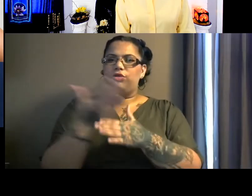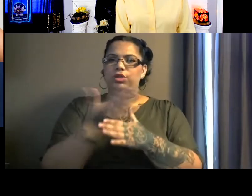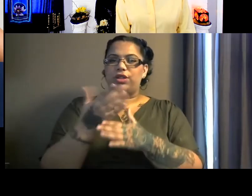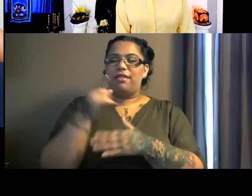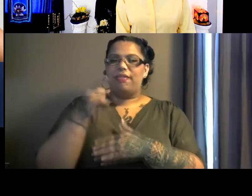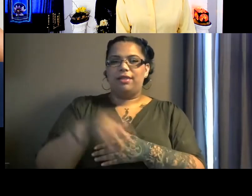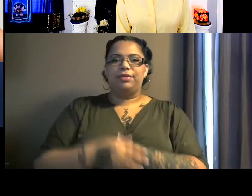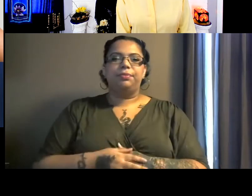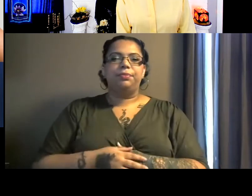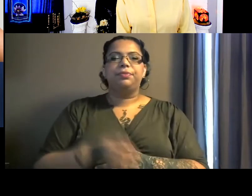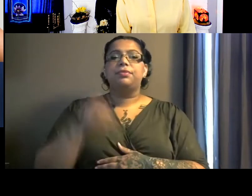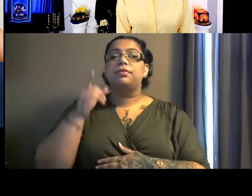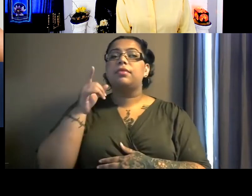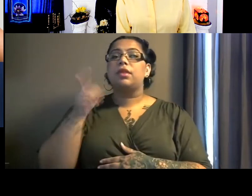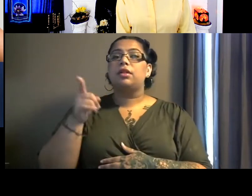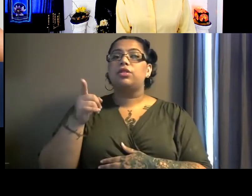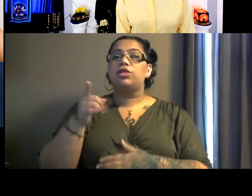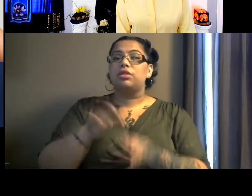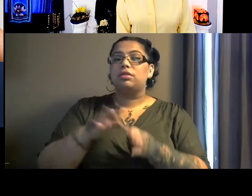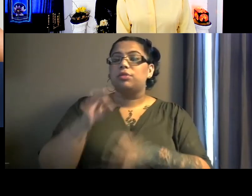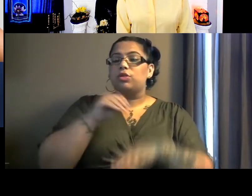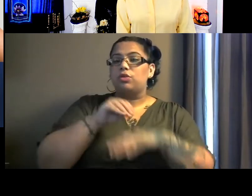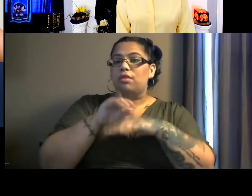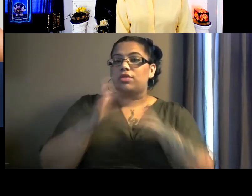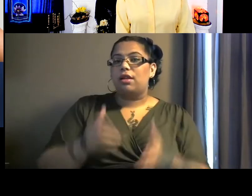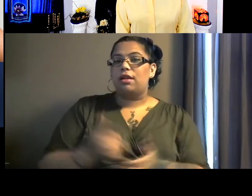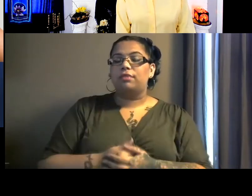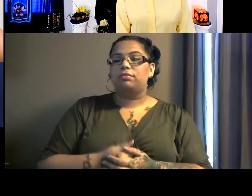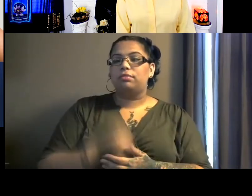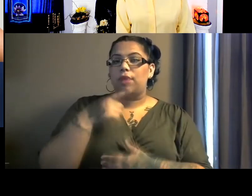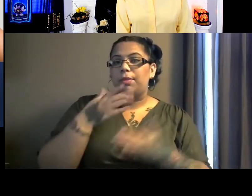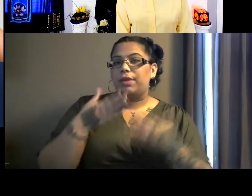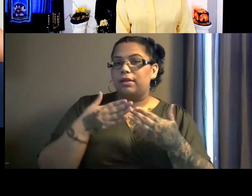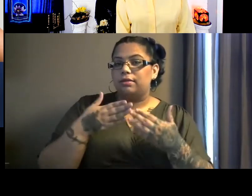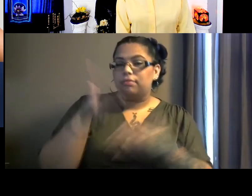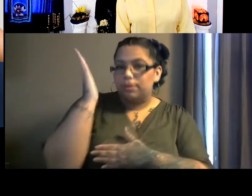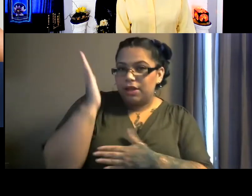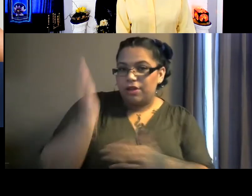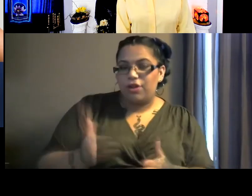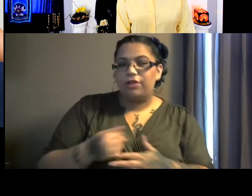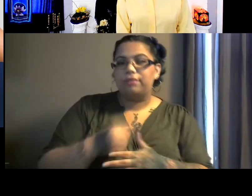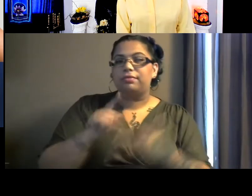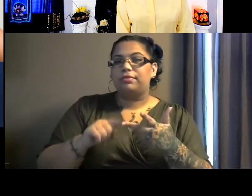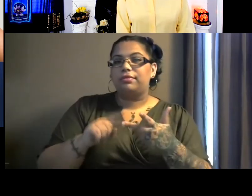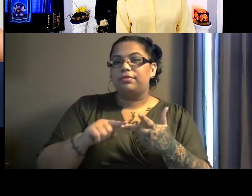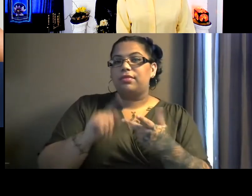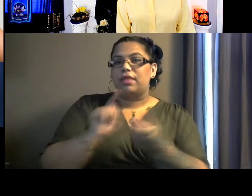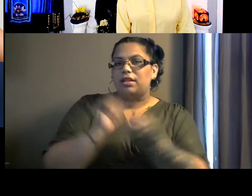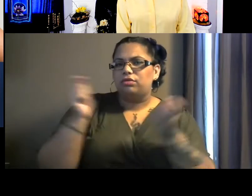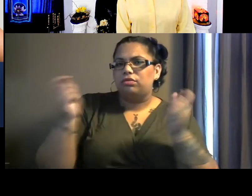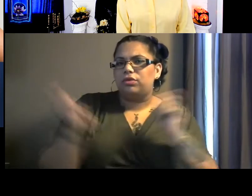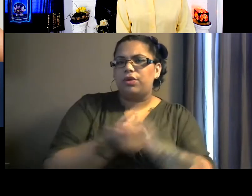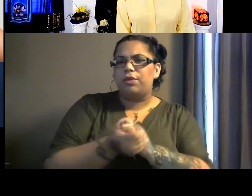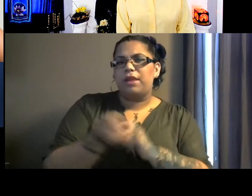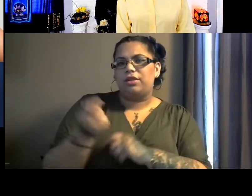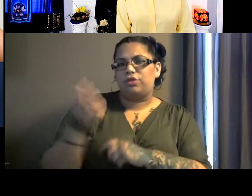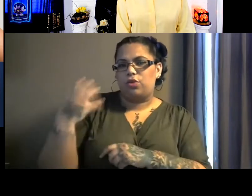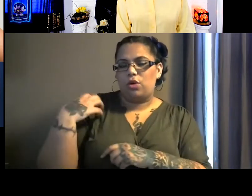Dianne is a spiritual counselor, public speaker, and transformational coach.